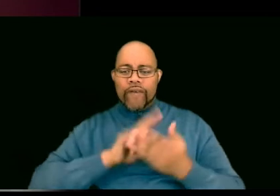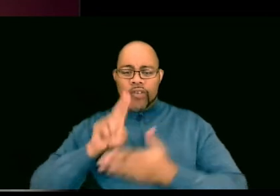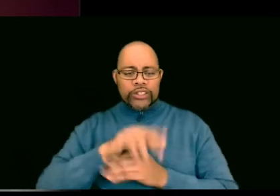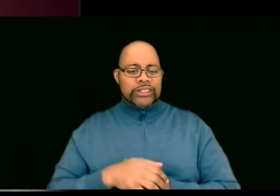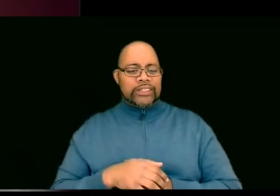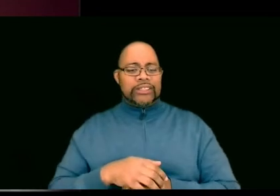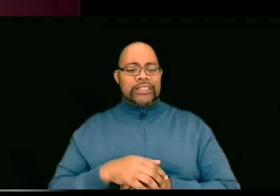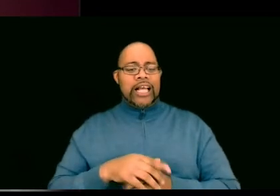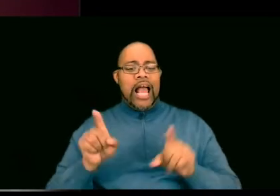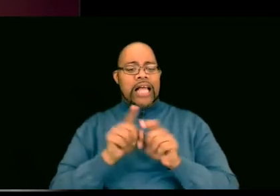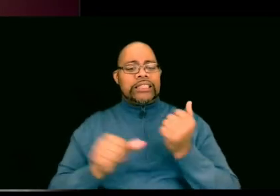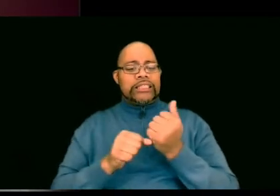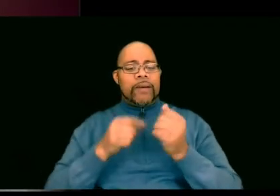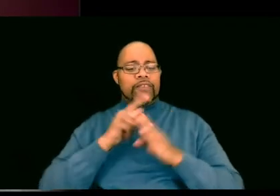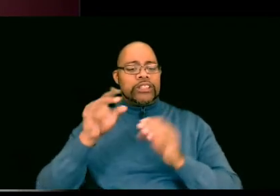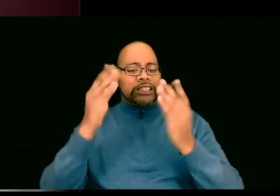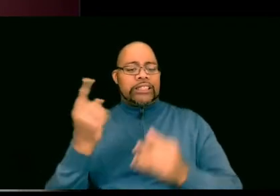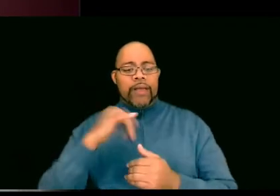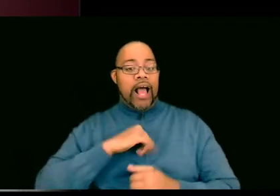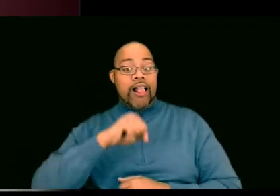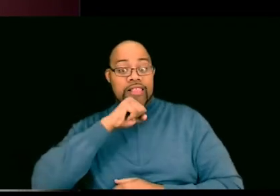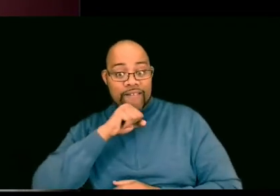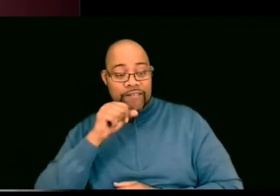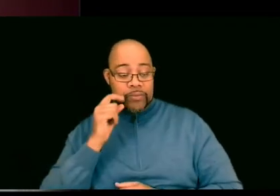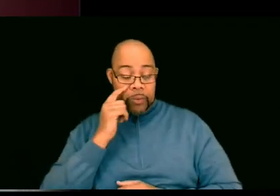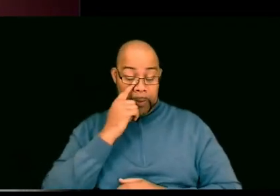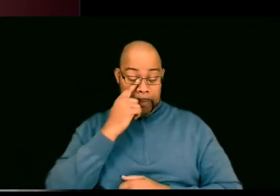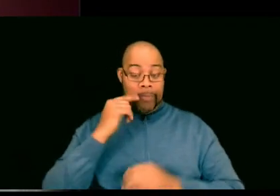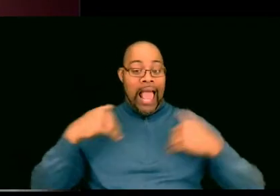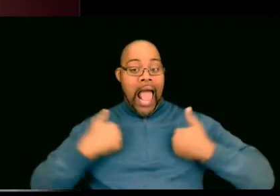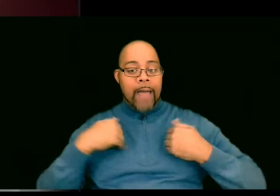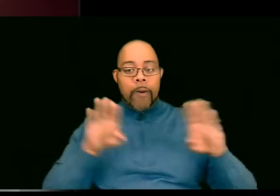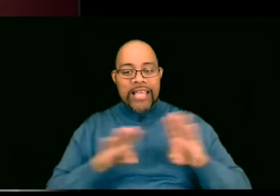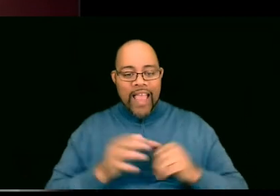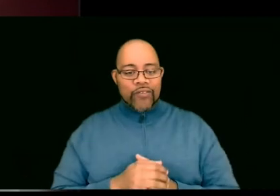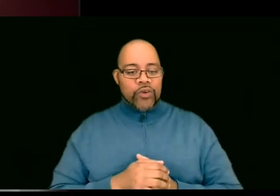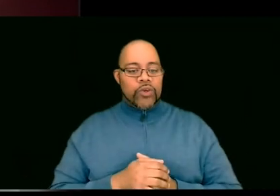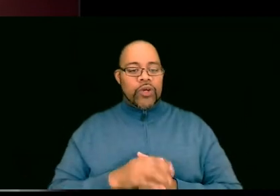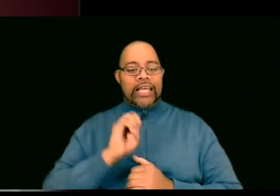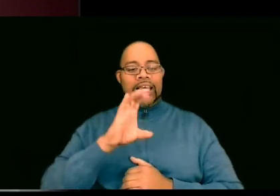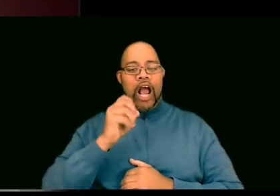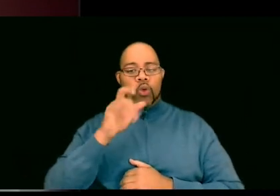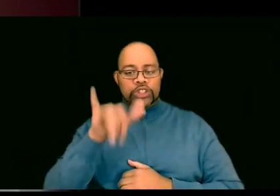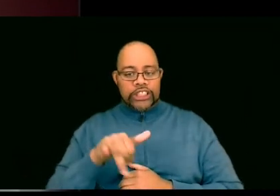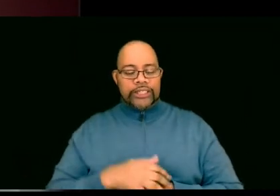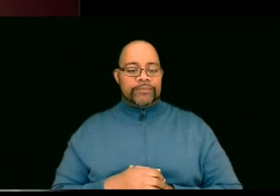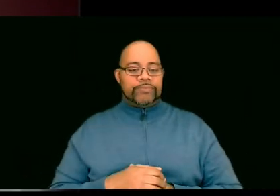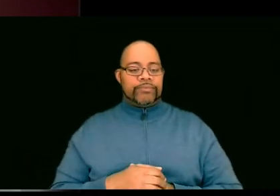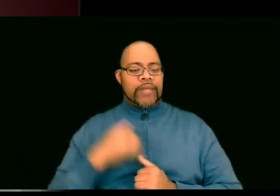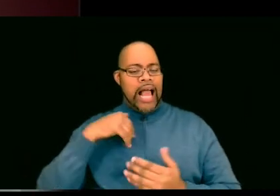University as an assistant professor teaching something I loved, animal behavior and